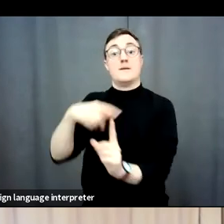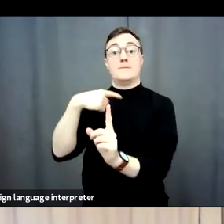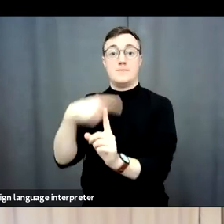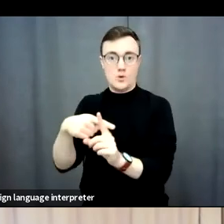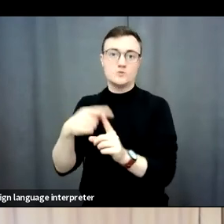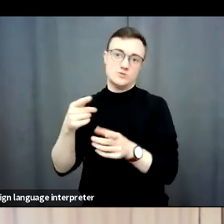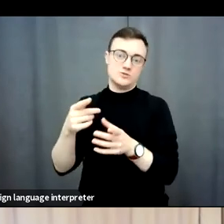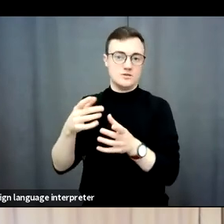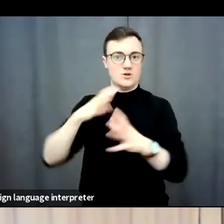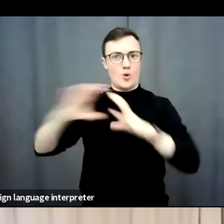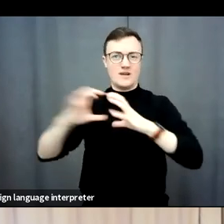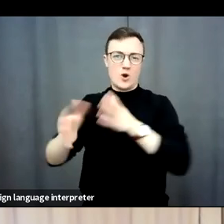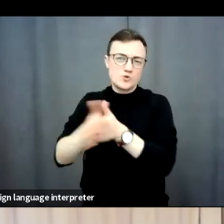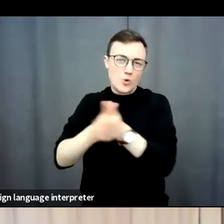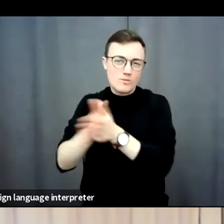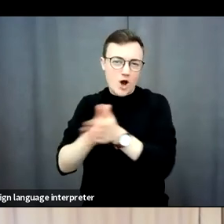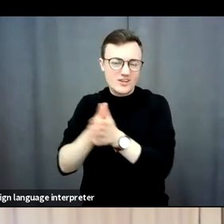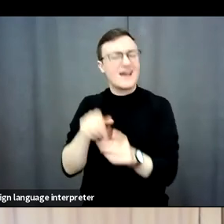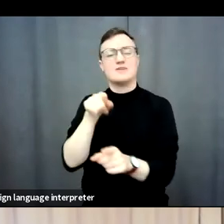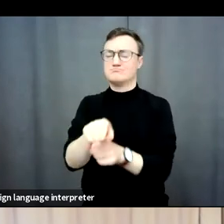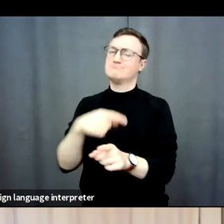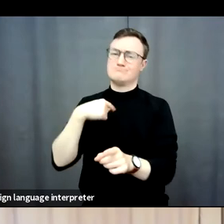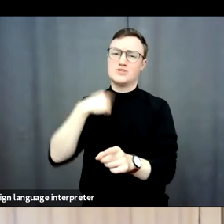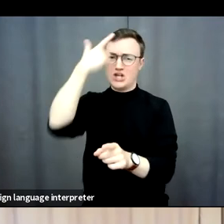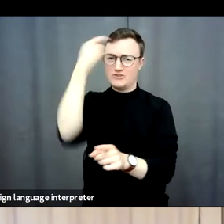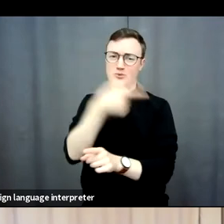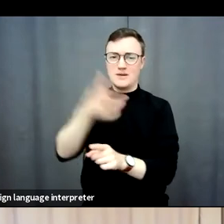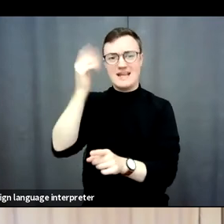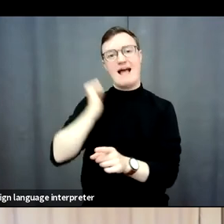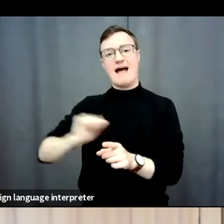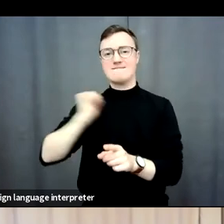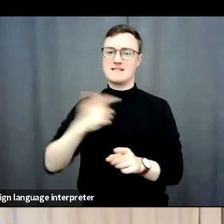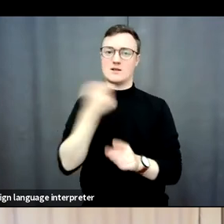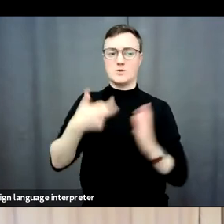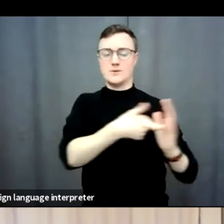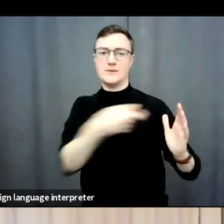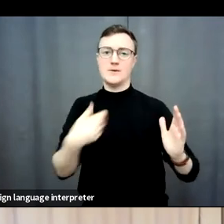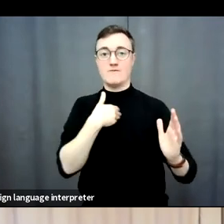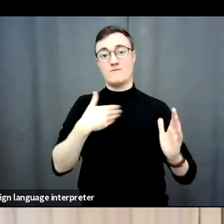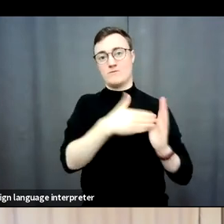the challenges with communication development, then I think you can grab something from it.